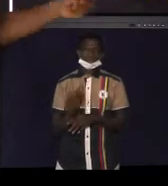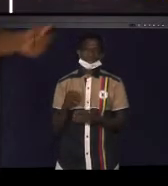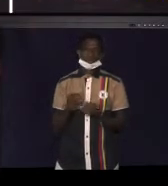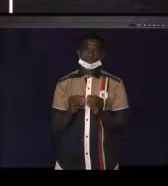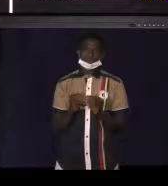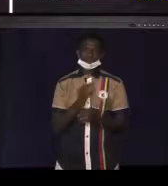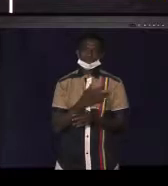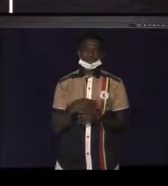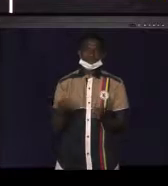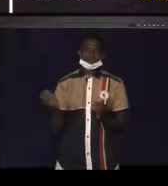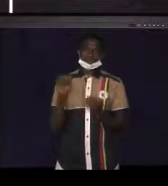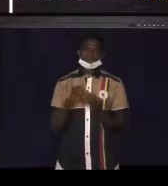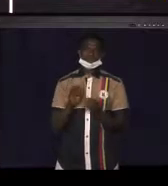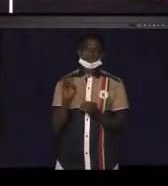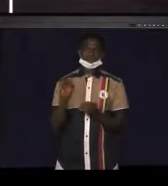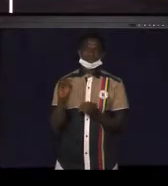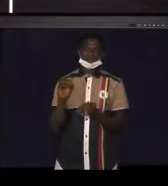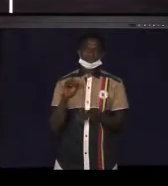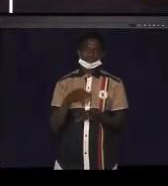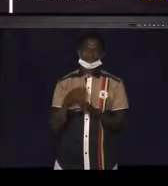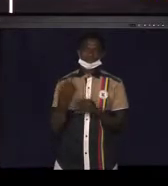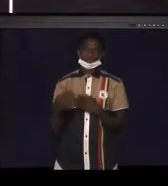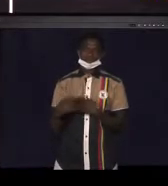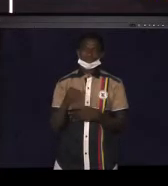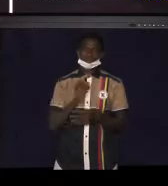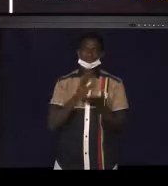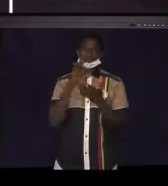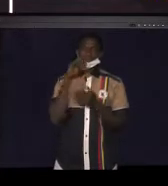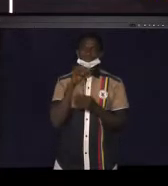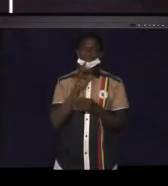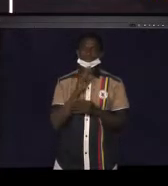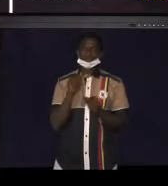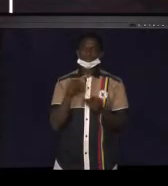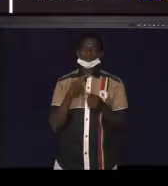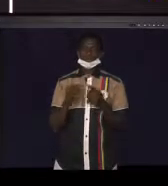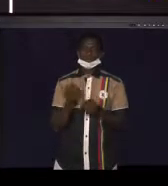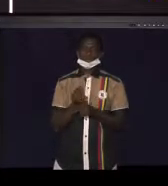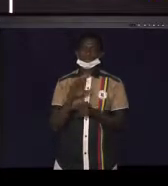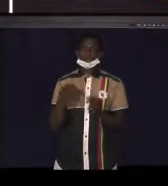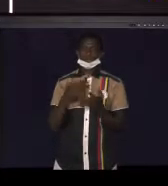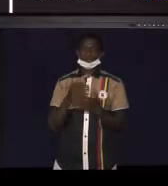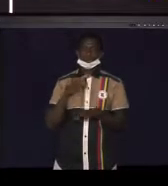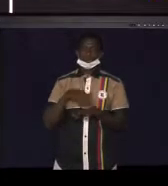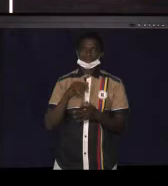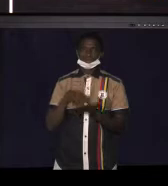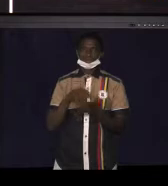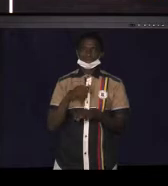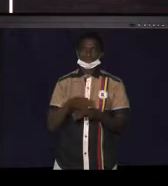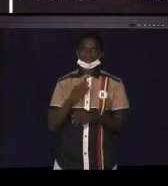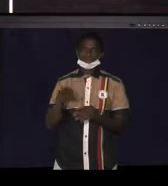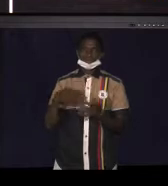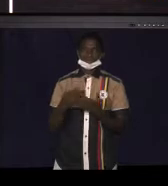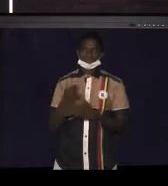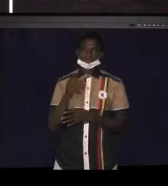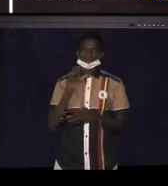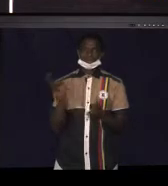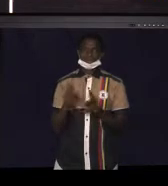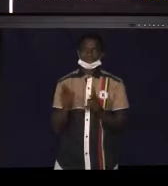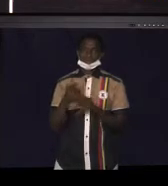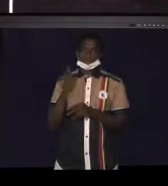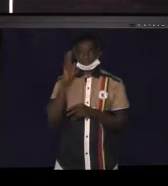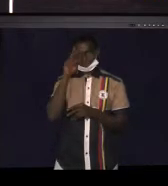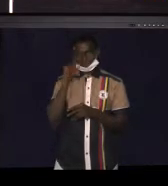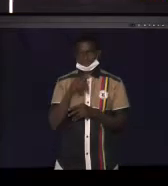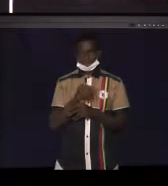digits and add an extra 0 at the back. I hope you were able to get all at this time. Well, you are very smart,